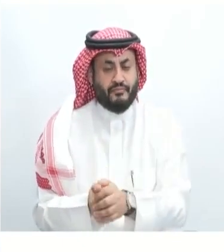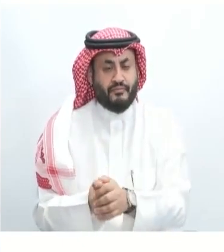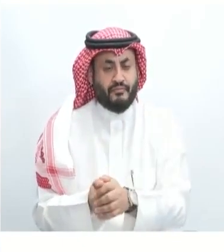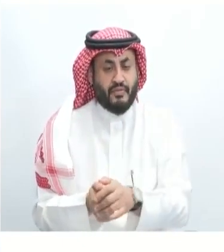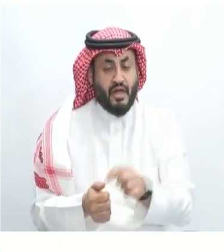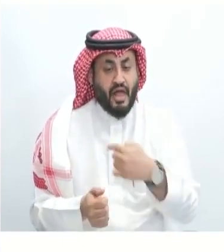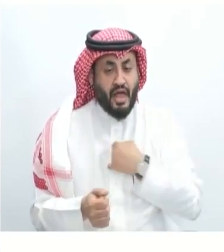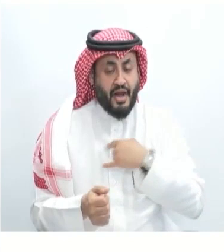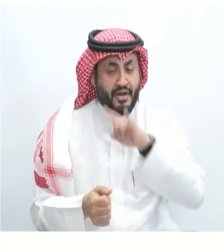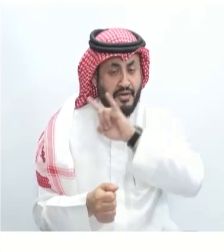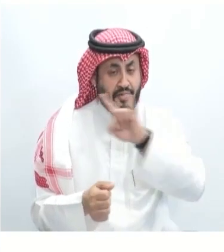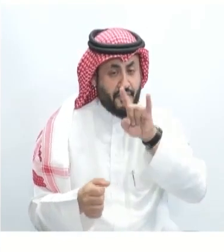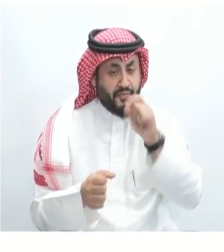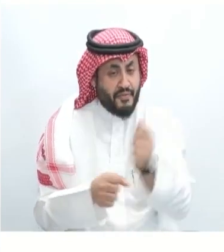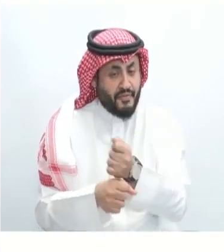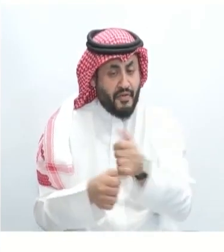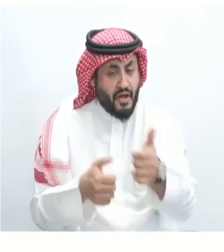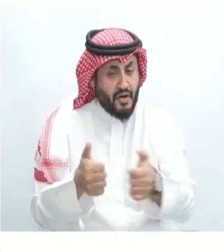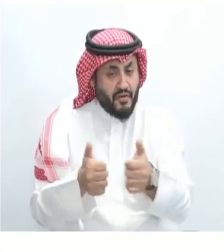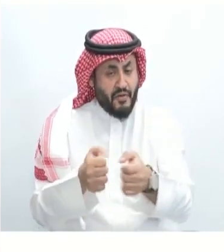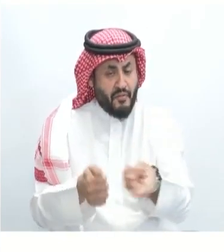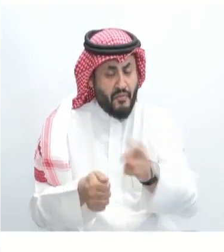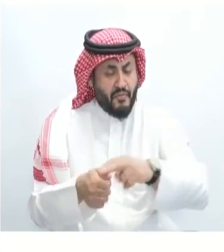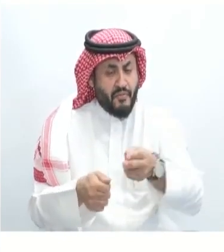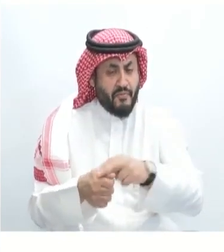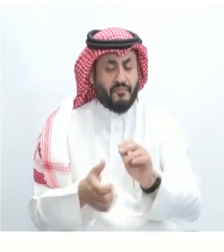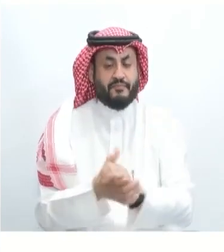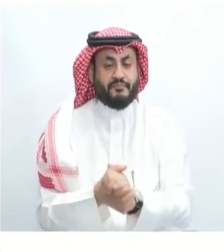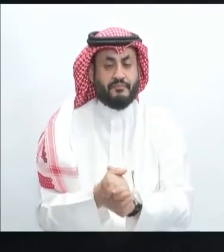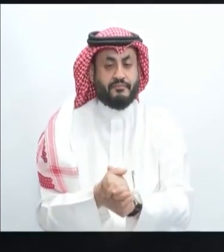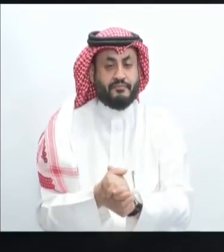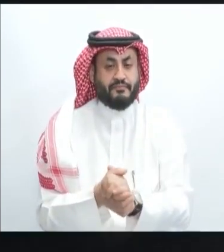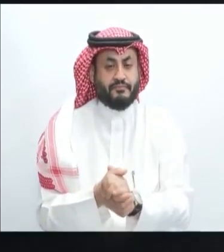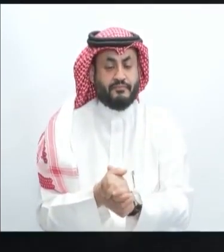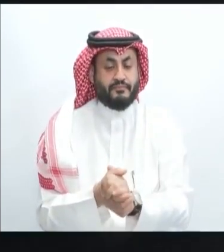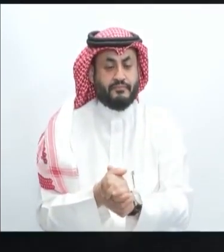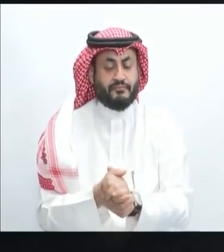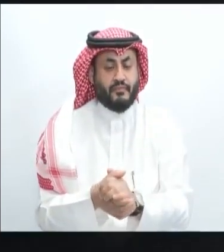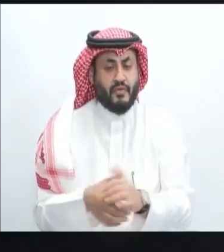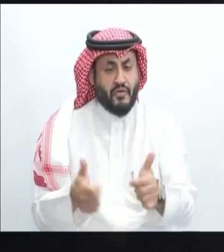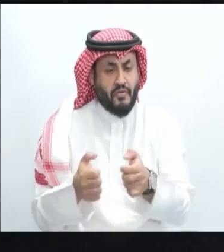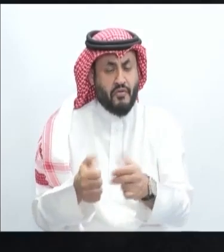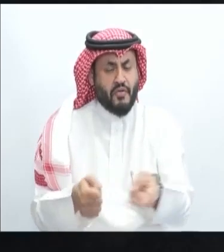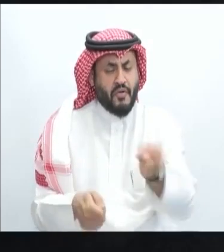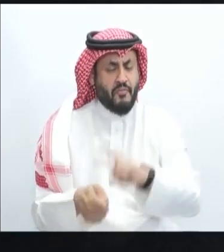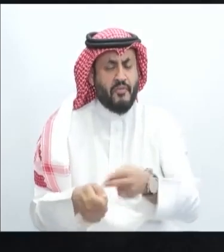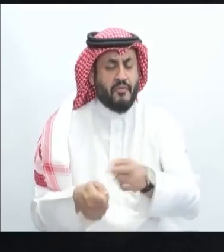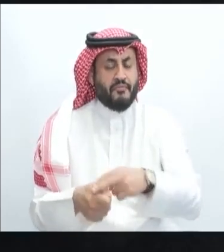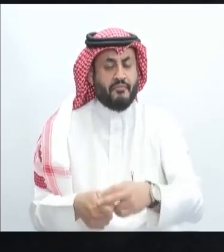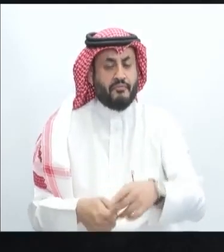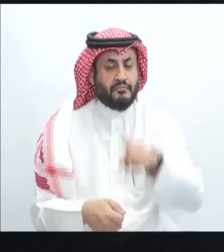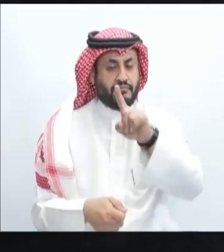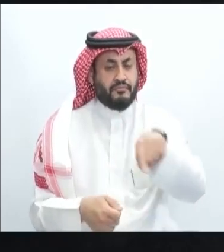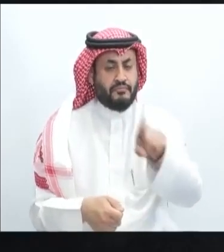shouldn't play too many computer games. Playing too much or too many computer games is